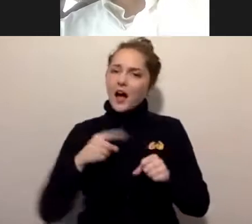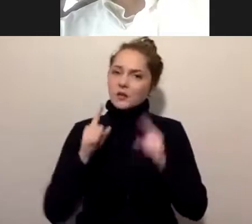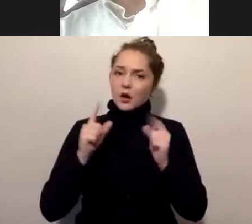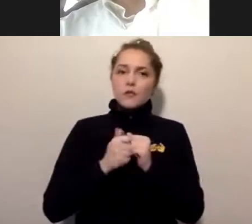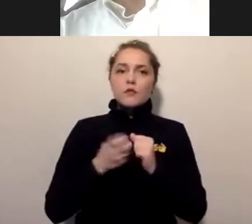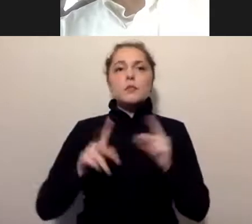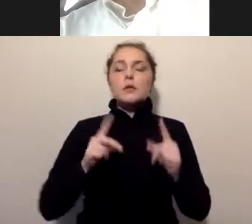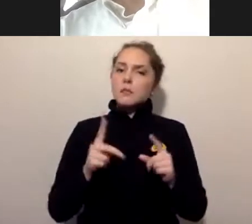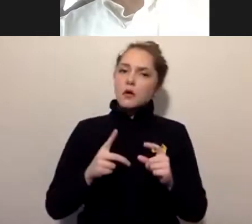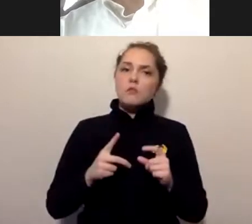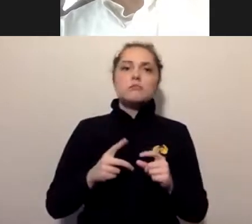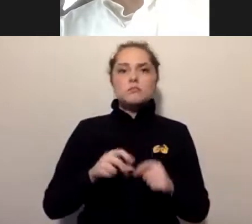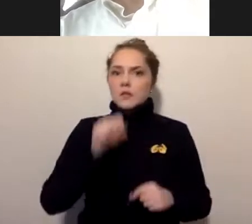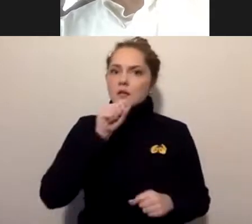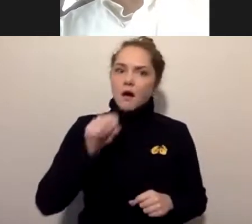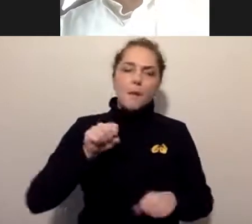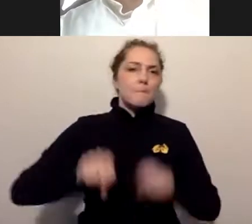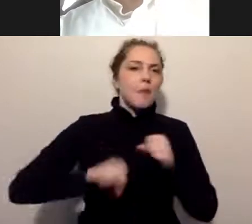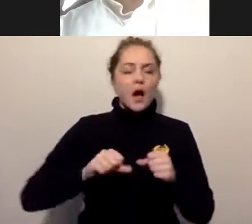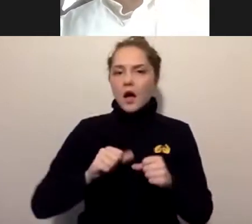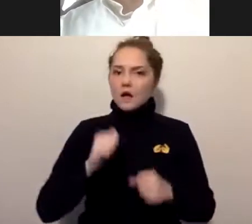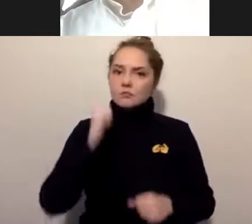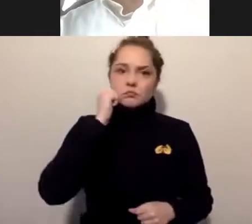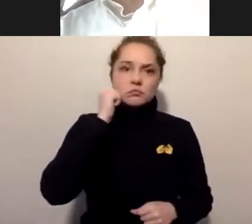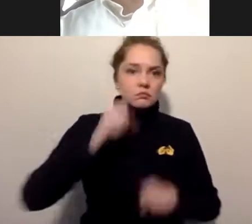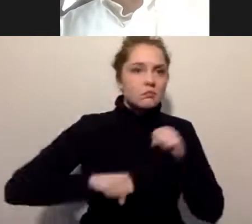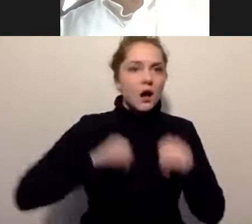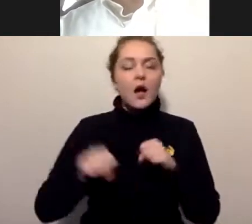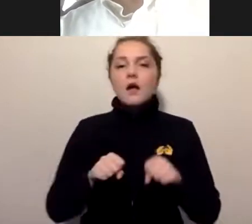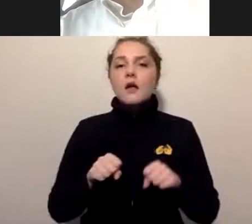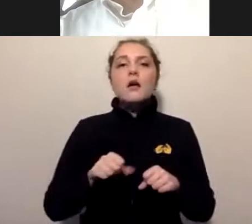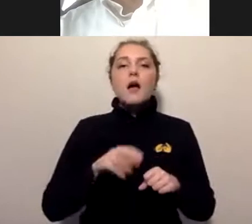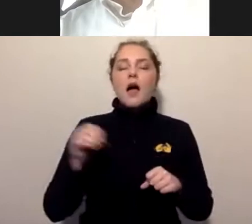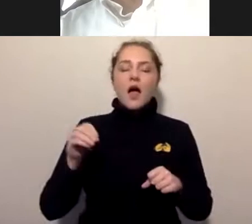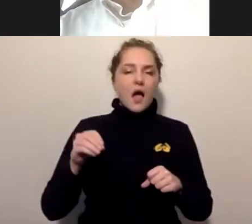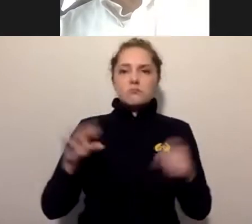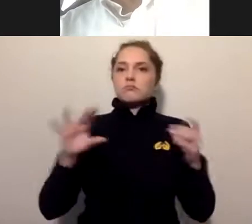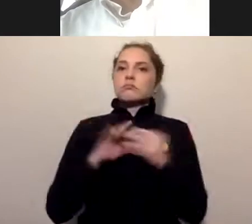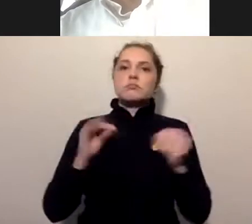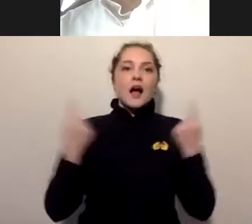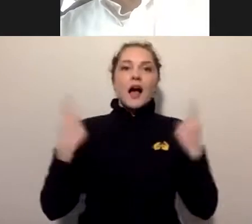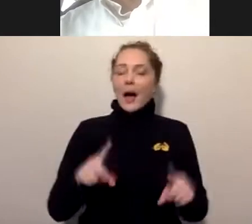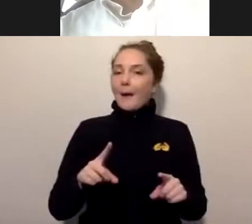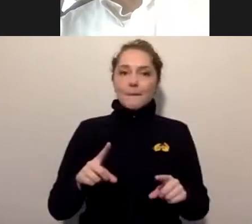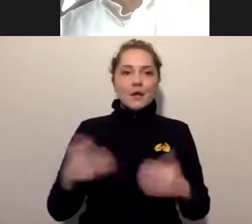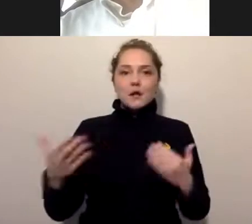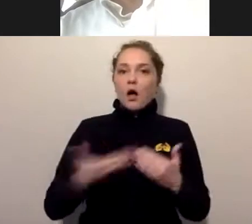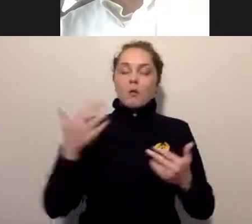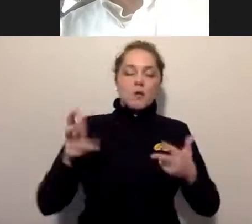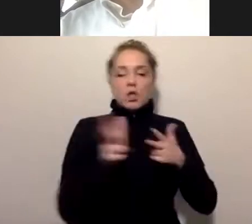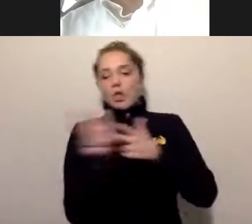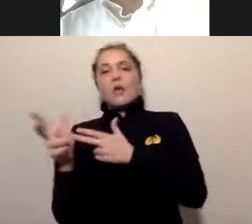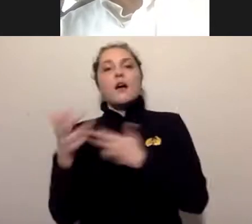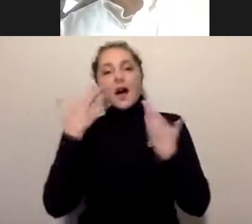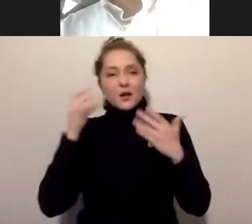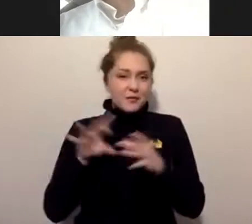cyclists here in District 10, and they've referenced encounters they've had on the road where they almost get hit. I don't know if that's